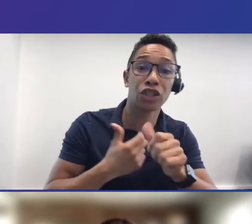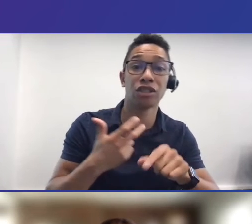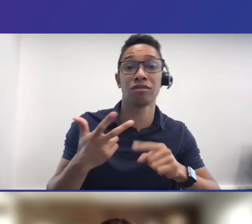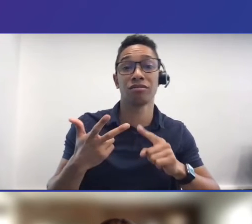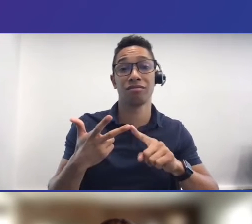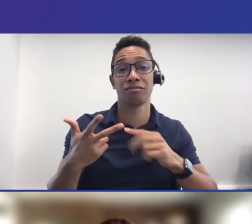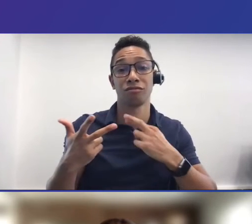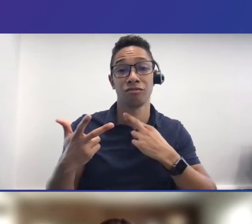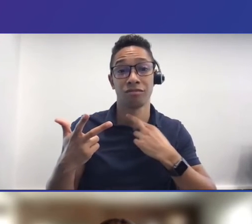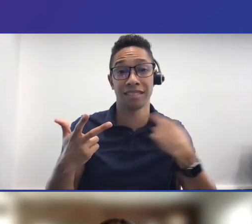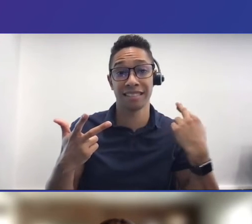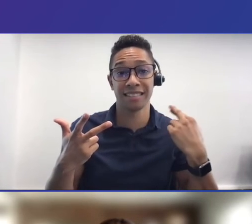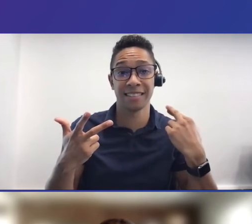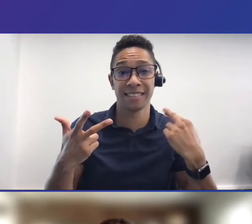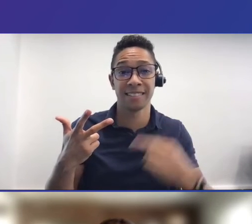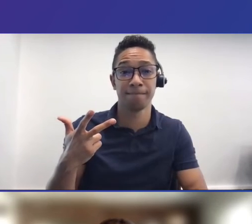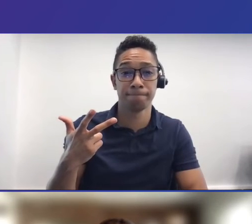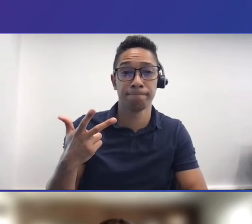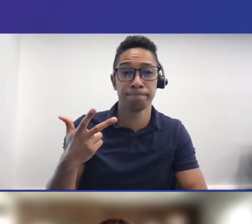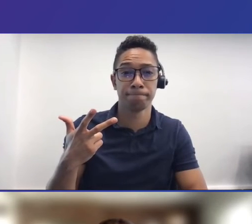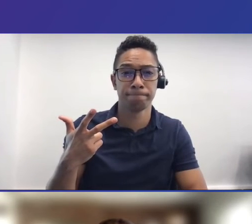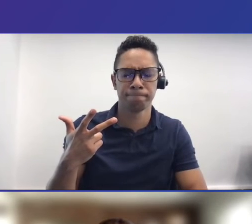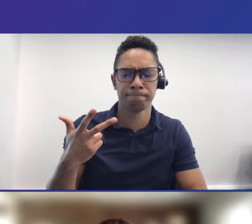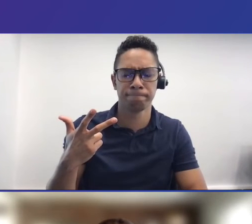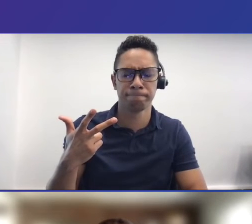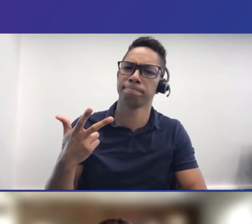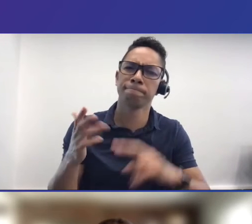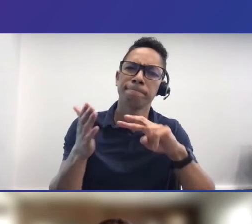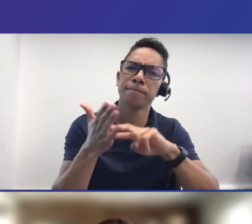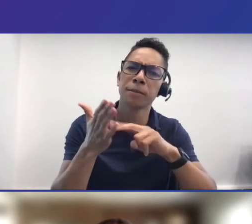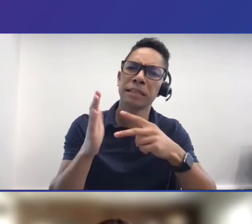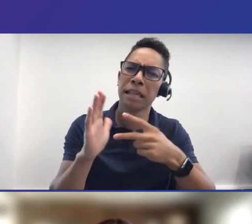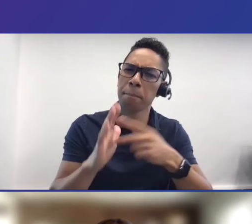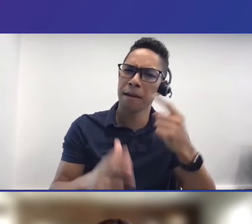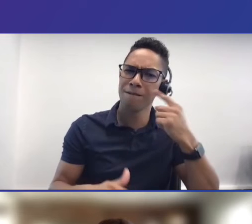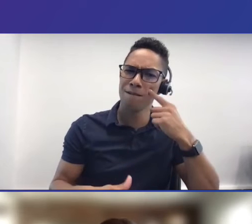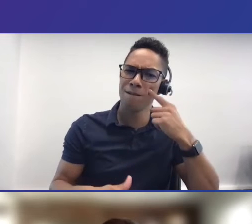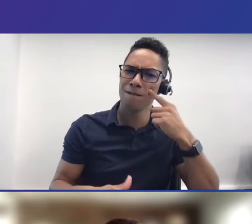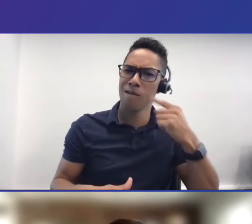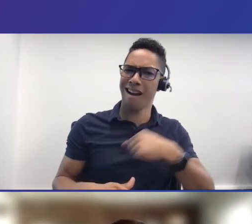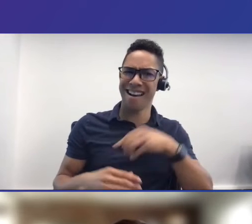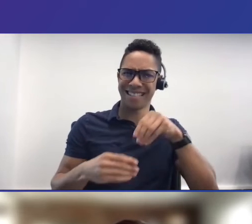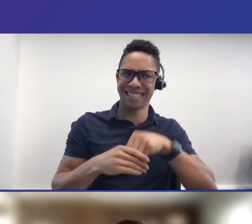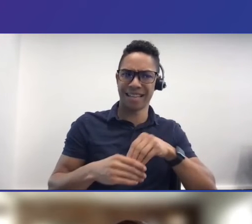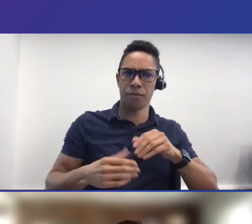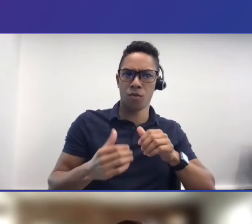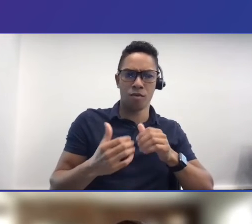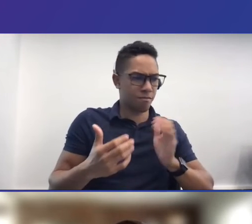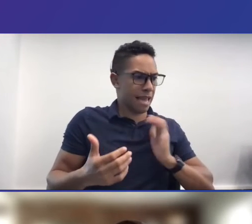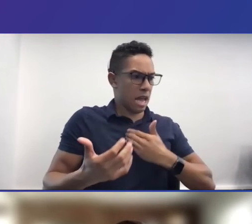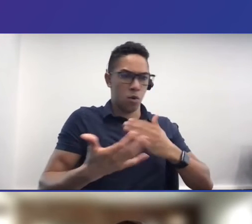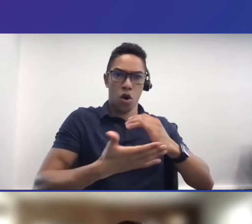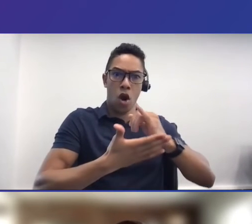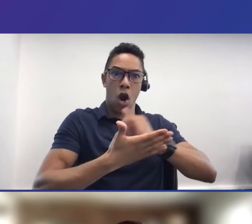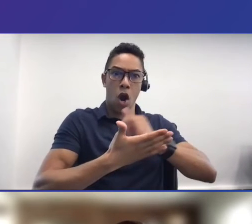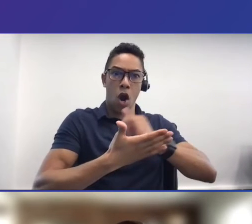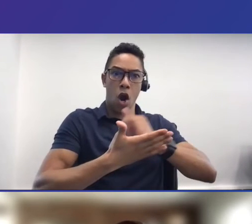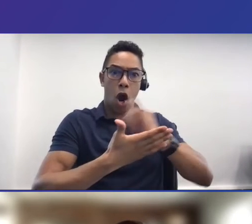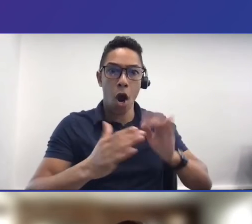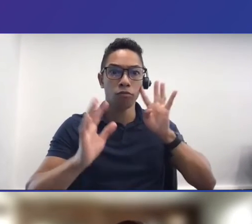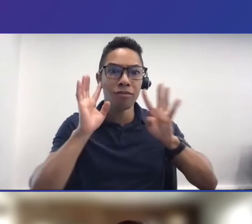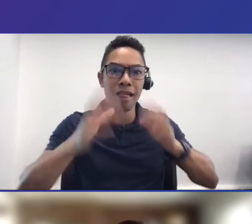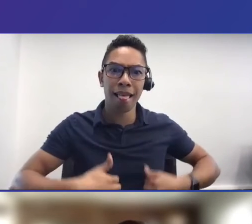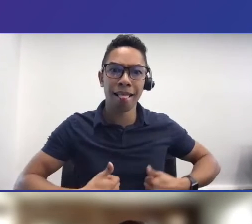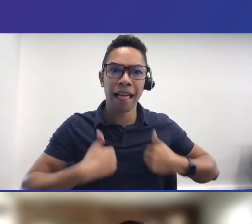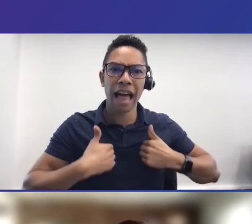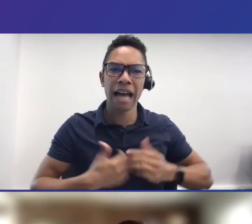So what does that mean in our artistic, creative lives? How do we go on?